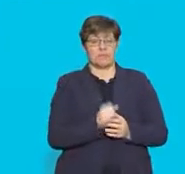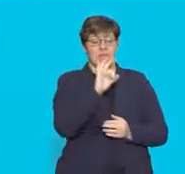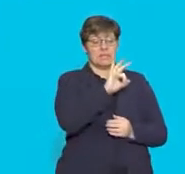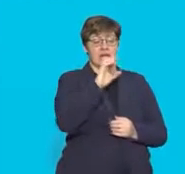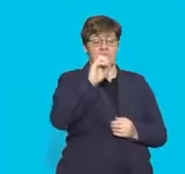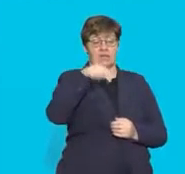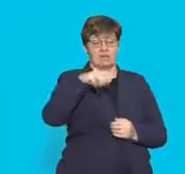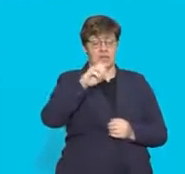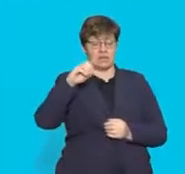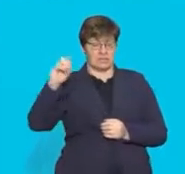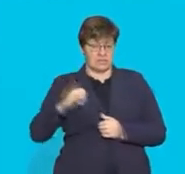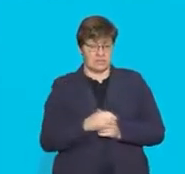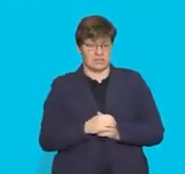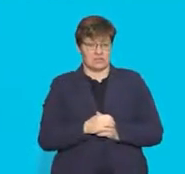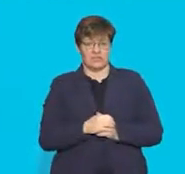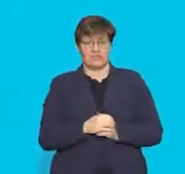300,000.